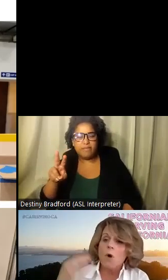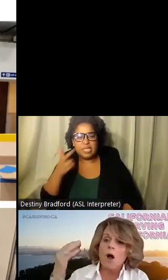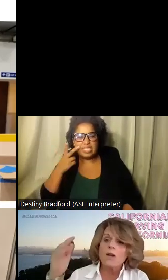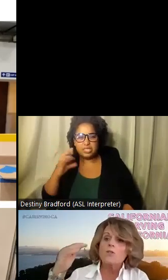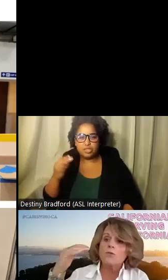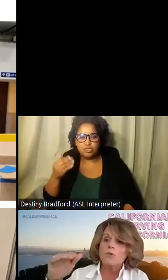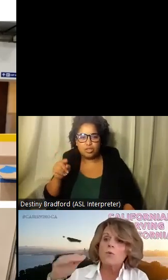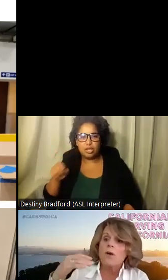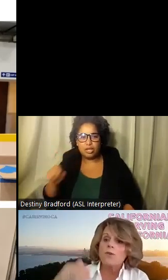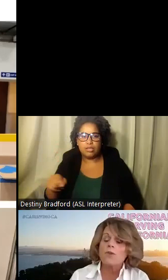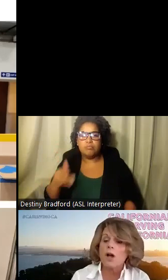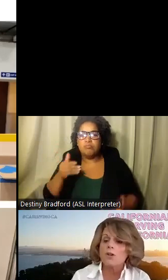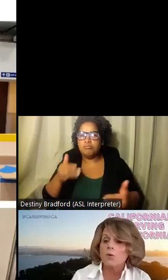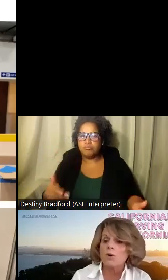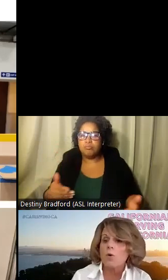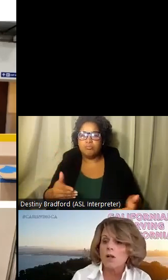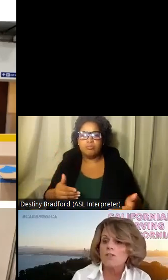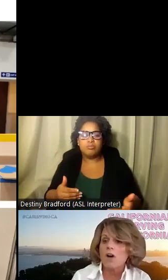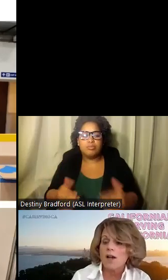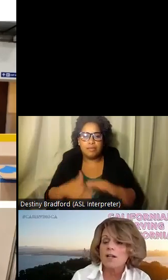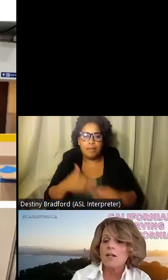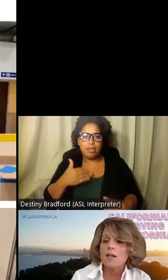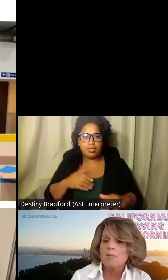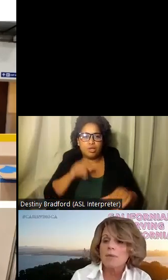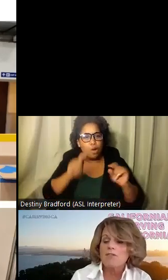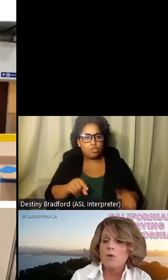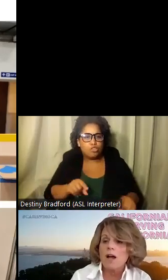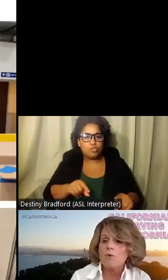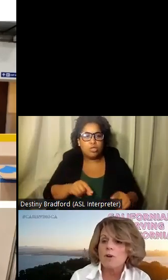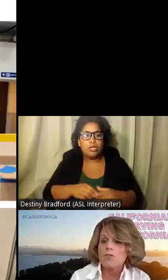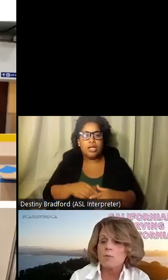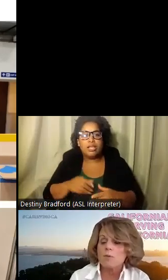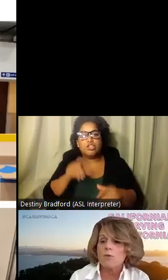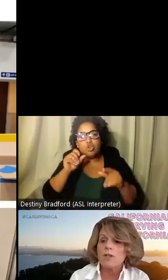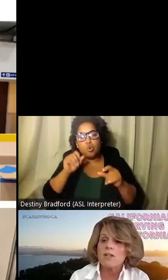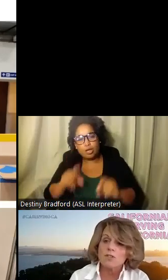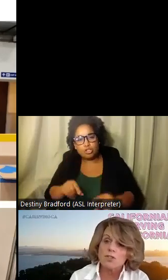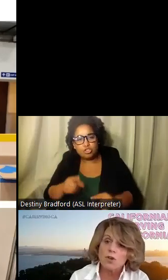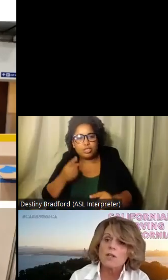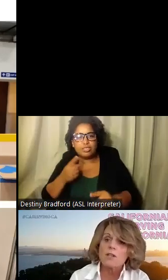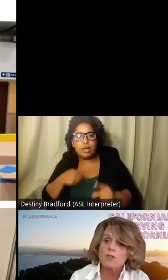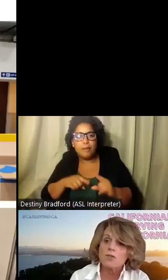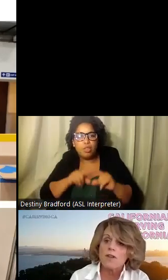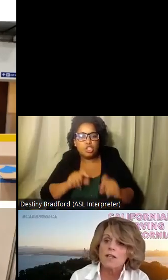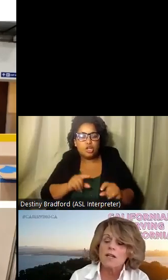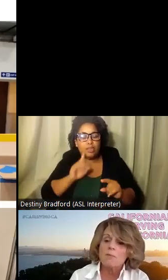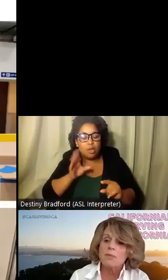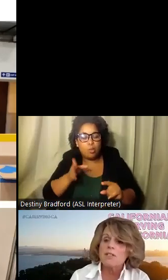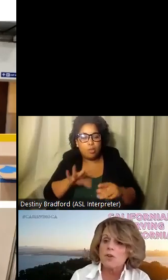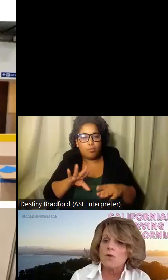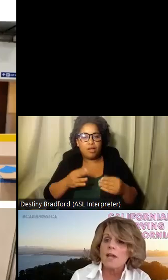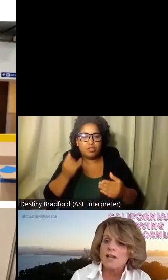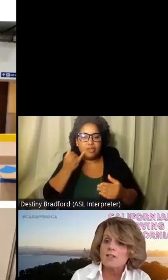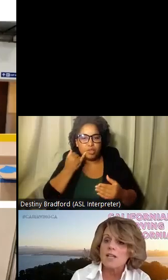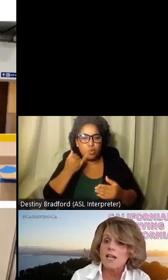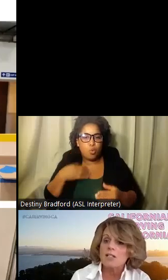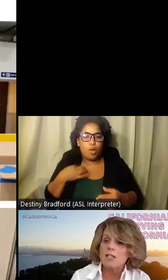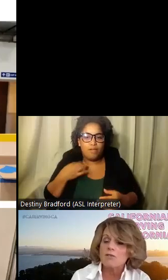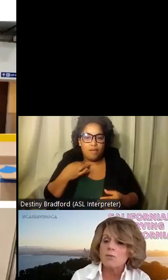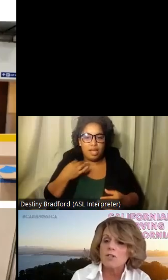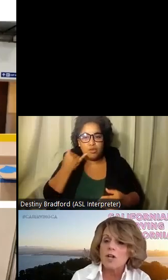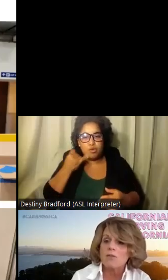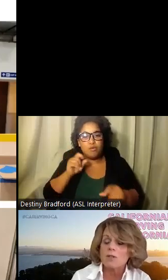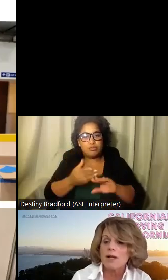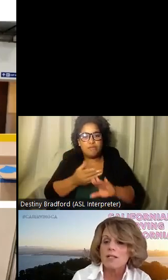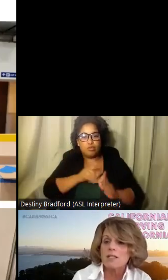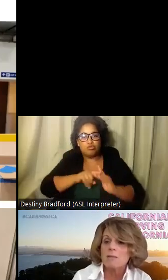does walk you through whether or not you are qualified. But if you have questions before even starting the survey, please don't hesitate